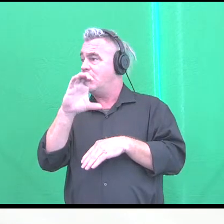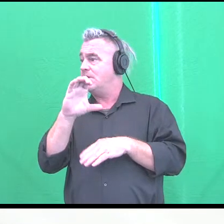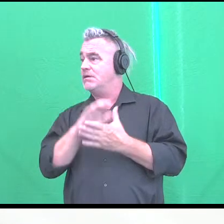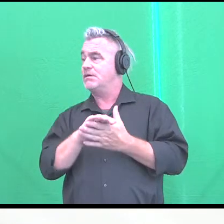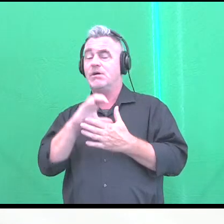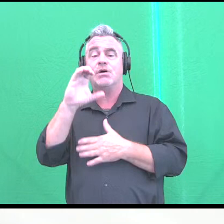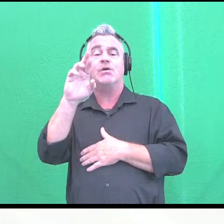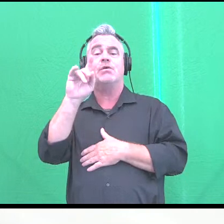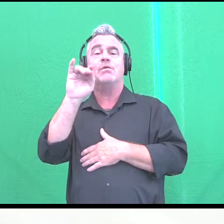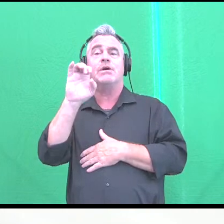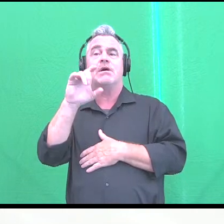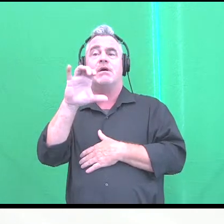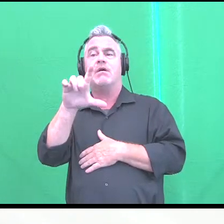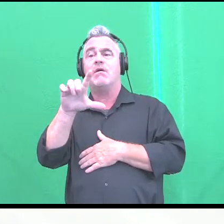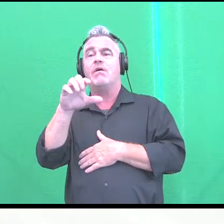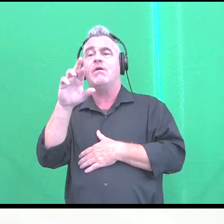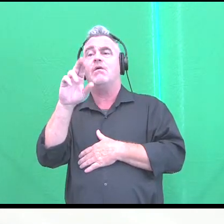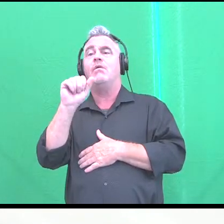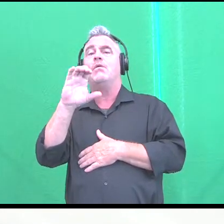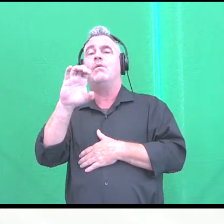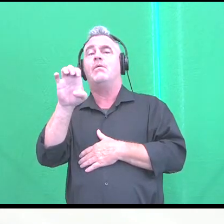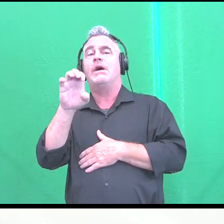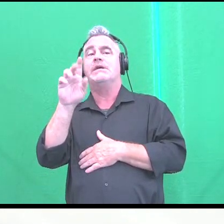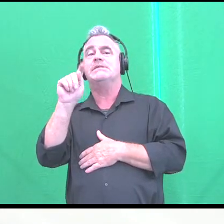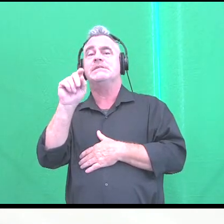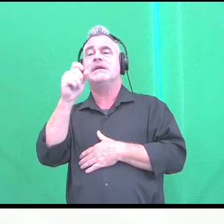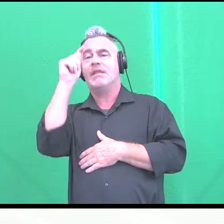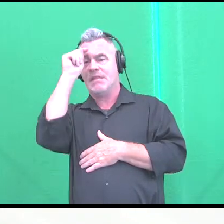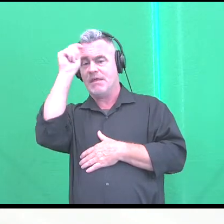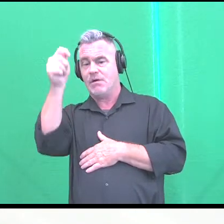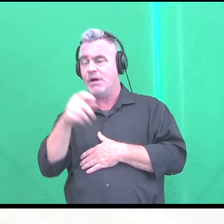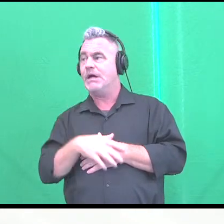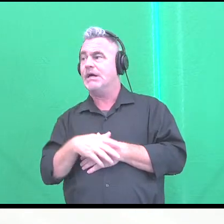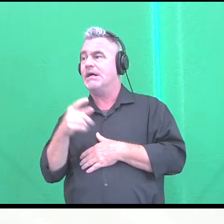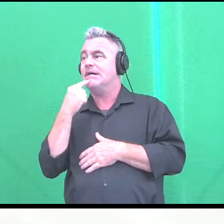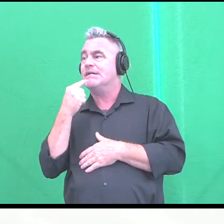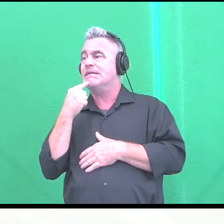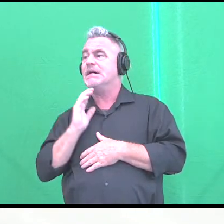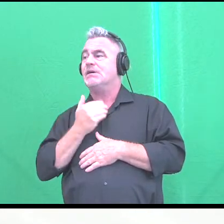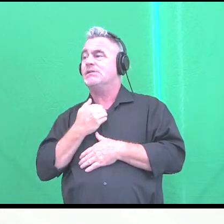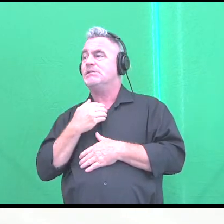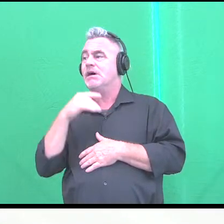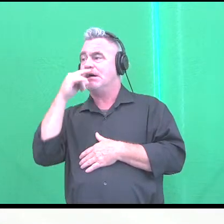critical race theory. CRT tells our children that